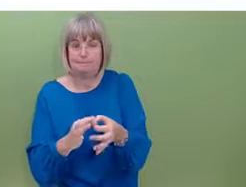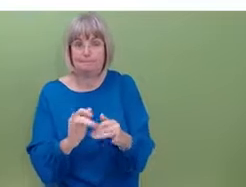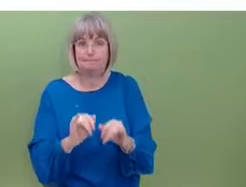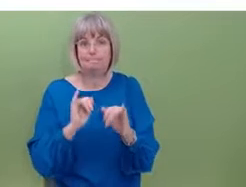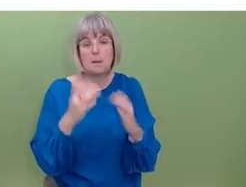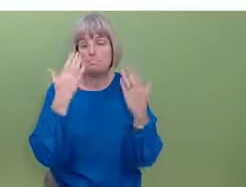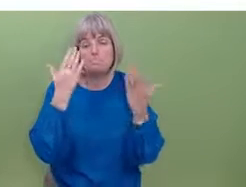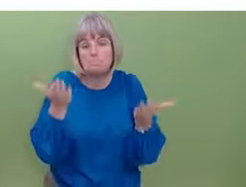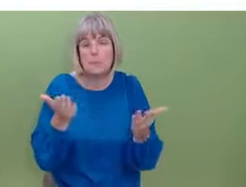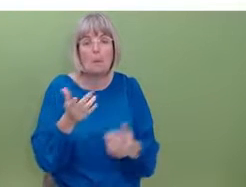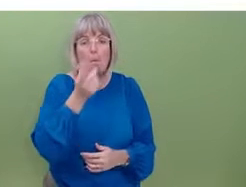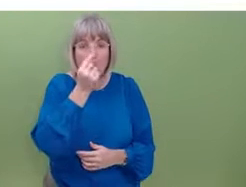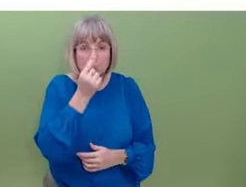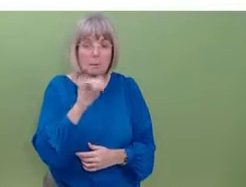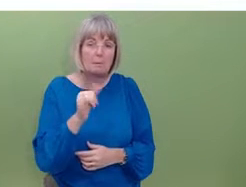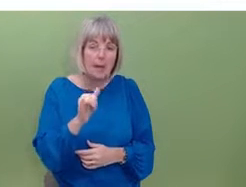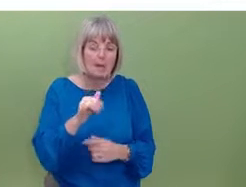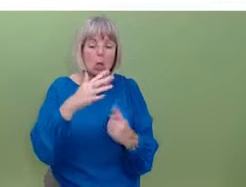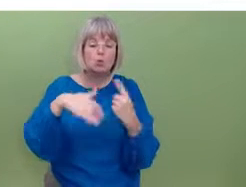media, maybe it's to do with